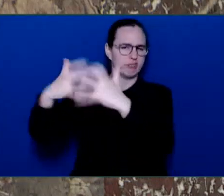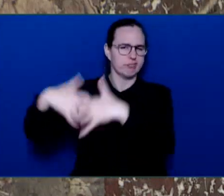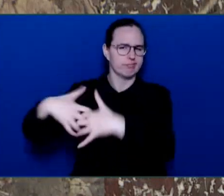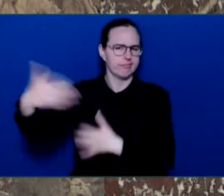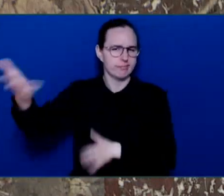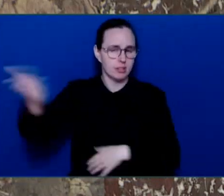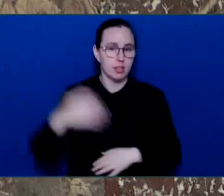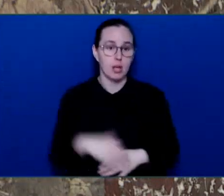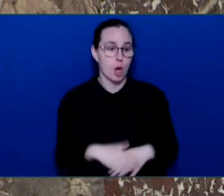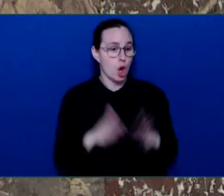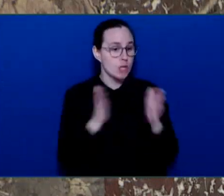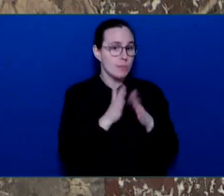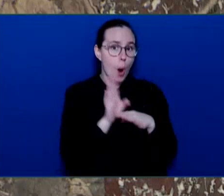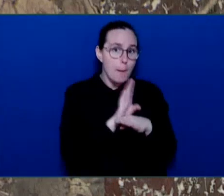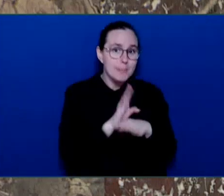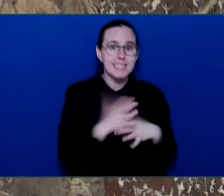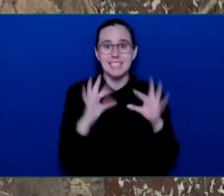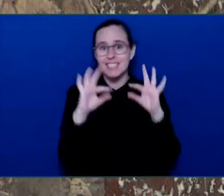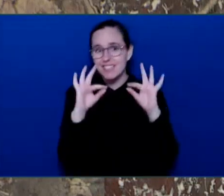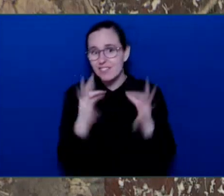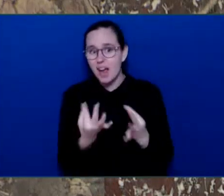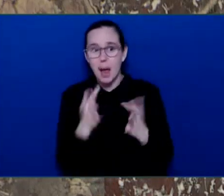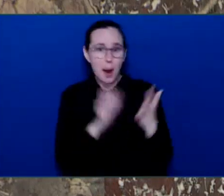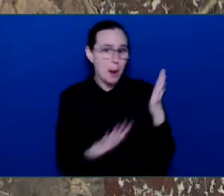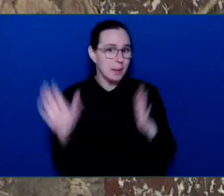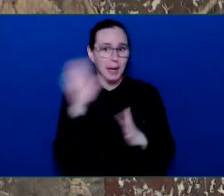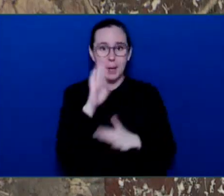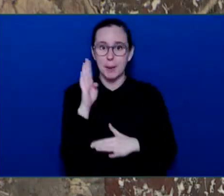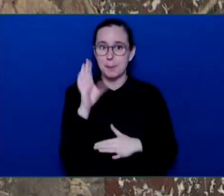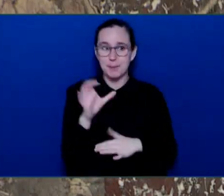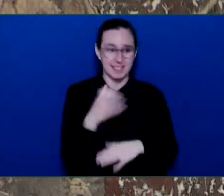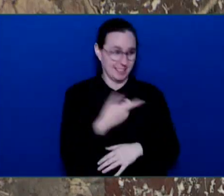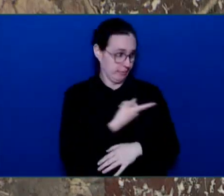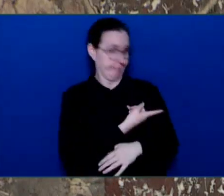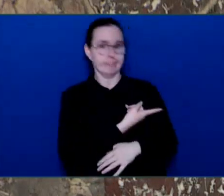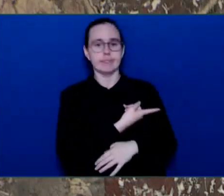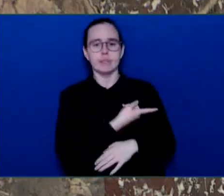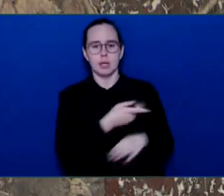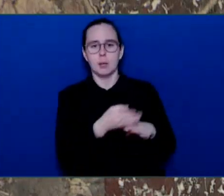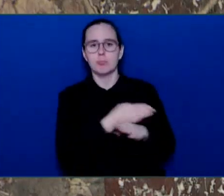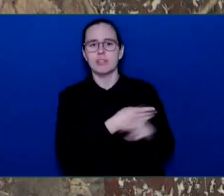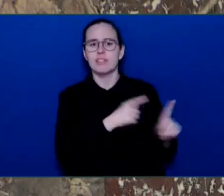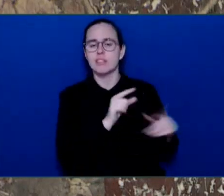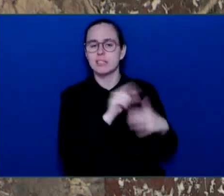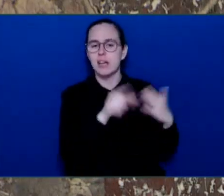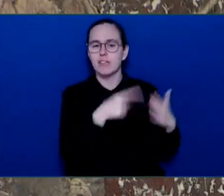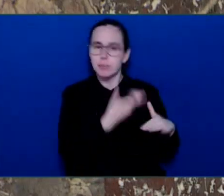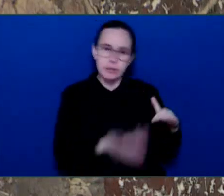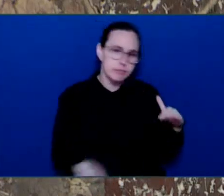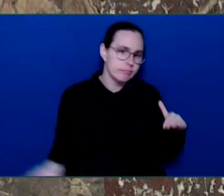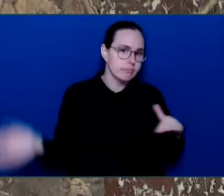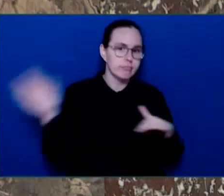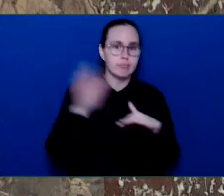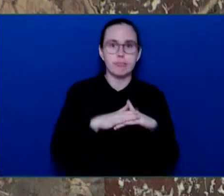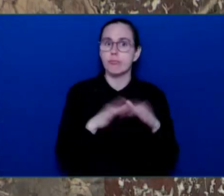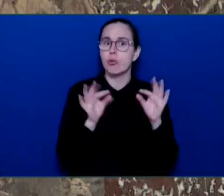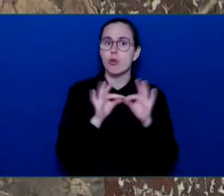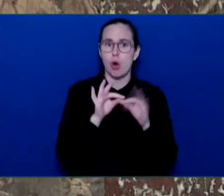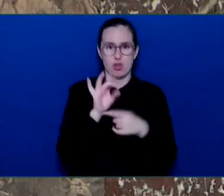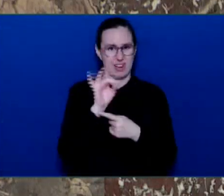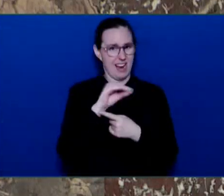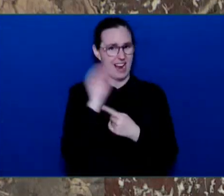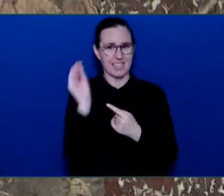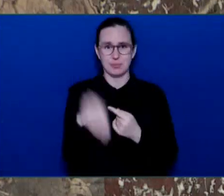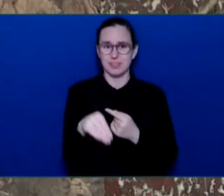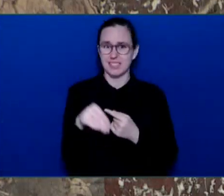BC Hydro. And their rate plans, if they had stayed in government, would have hit them even more. And the